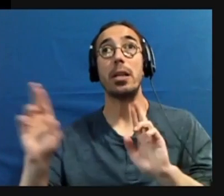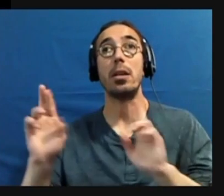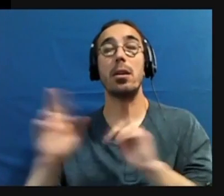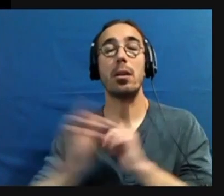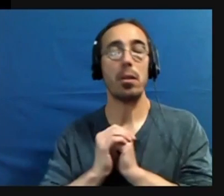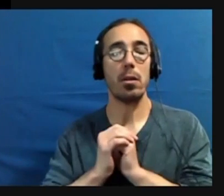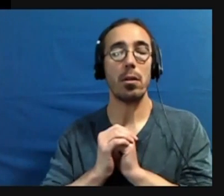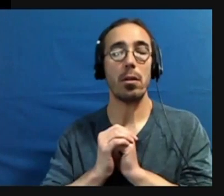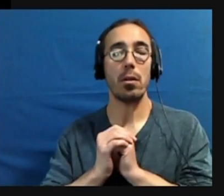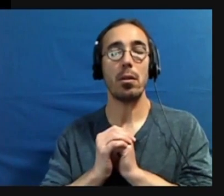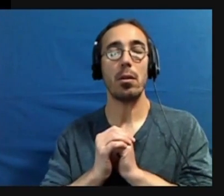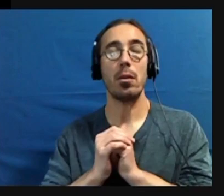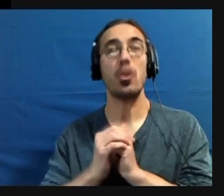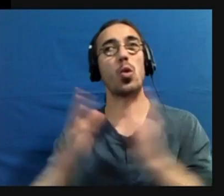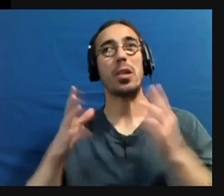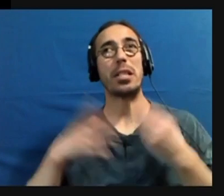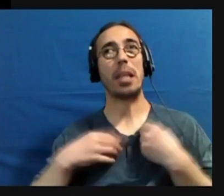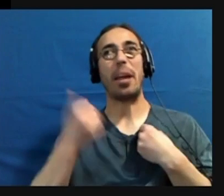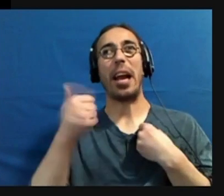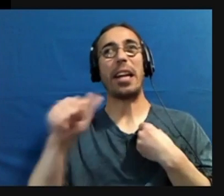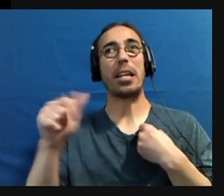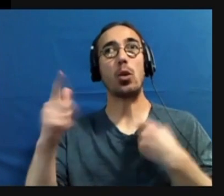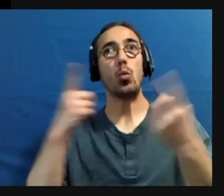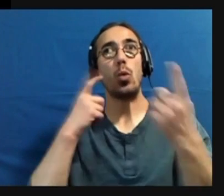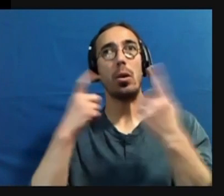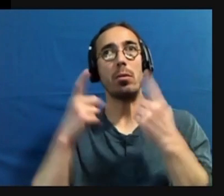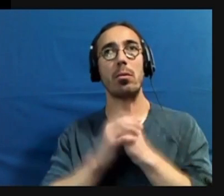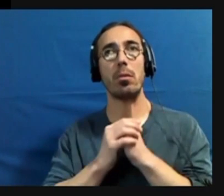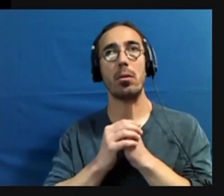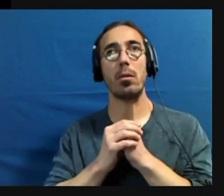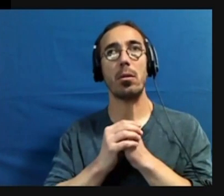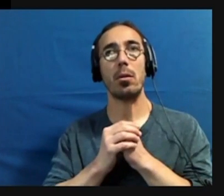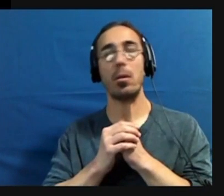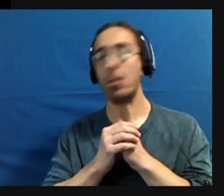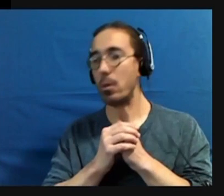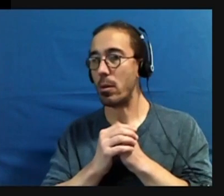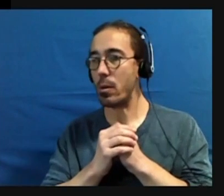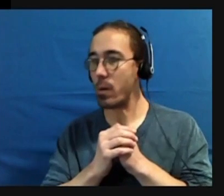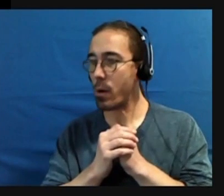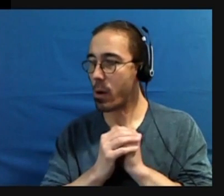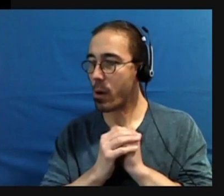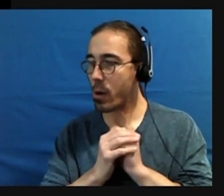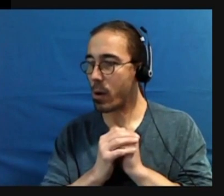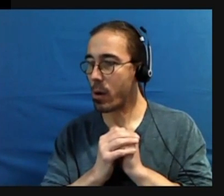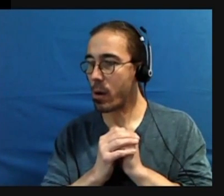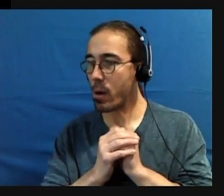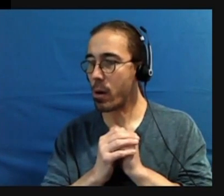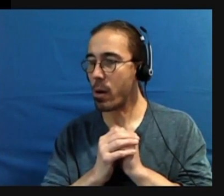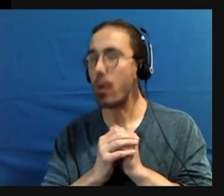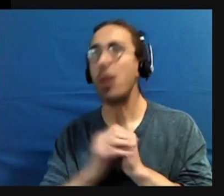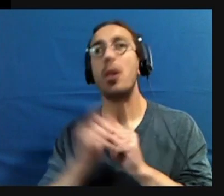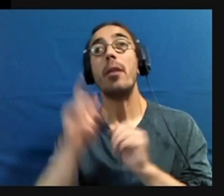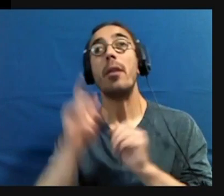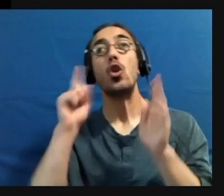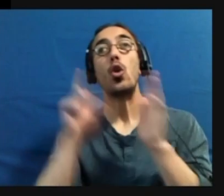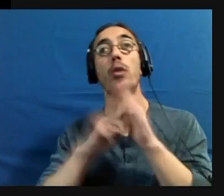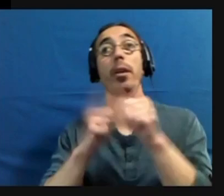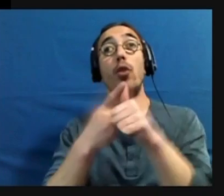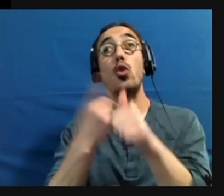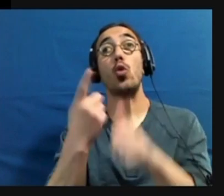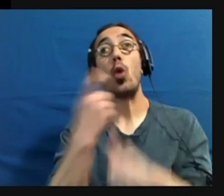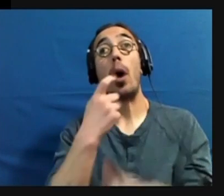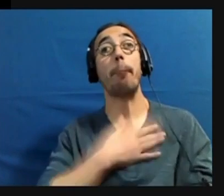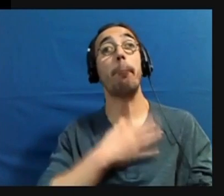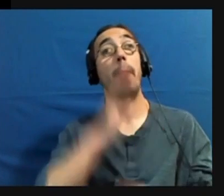go into questions. So let me go back up to this first question. My son's